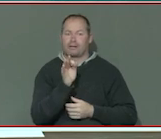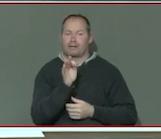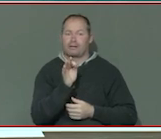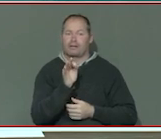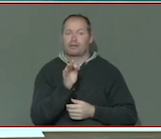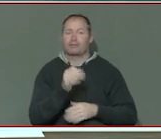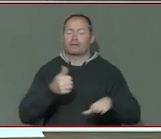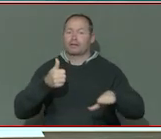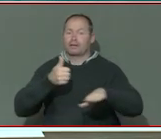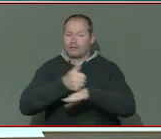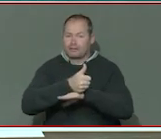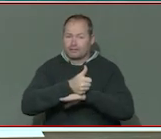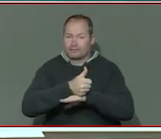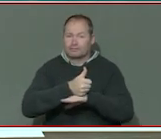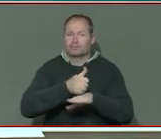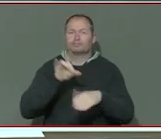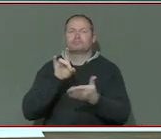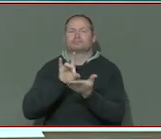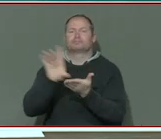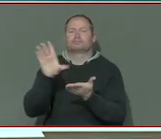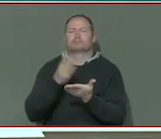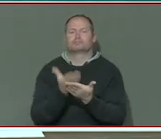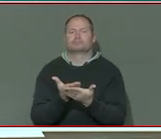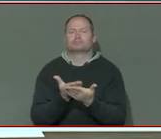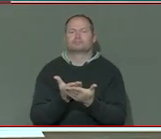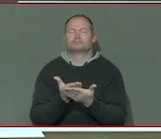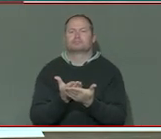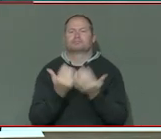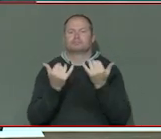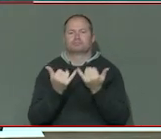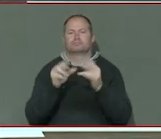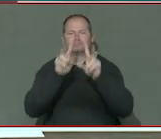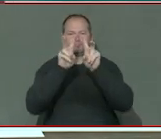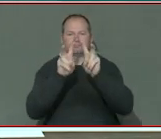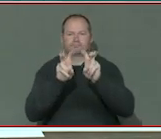found guilty. All right? So investigating,